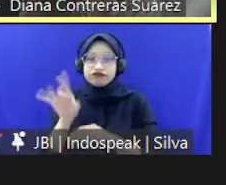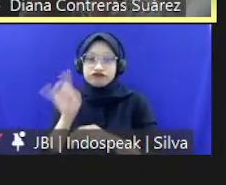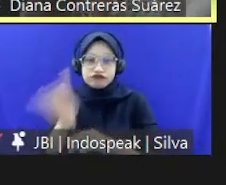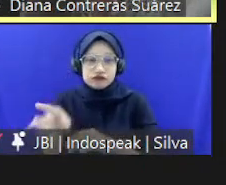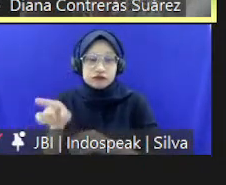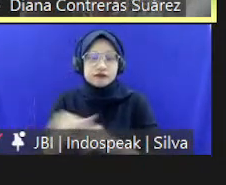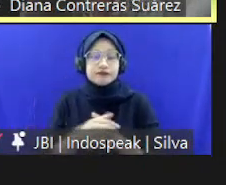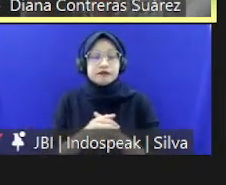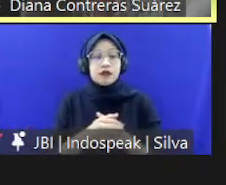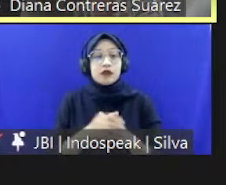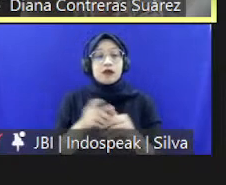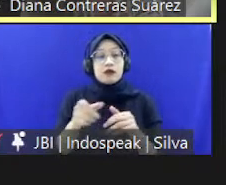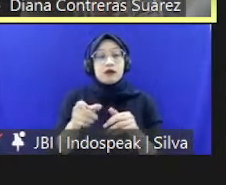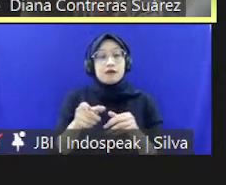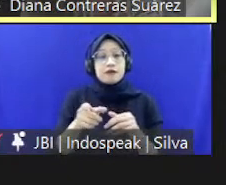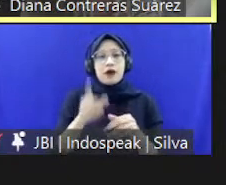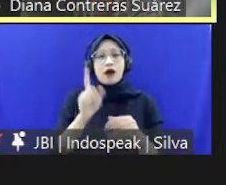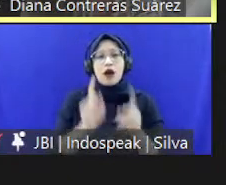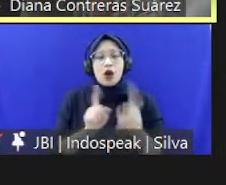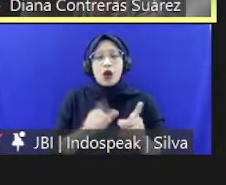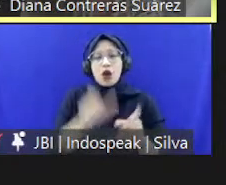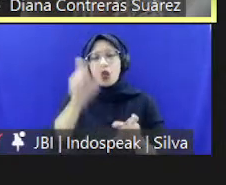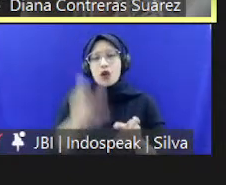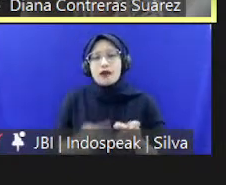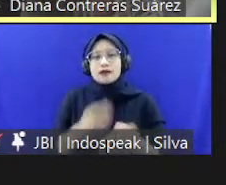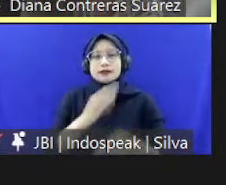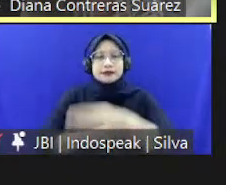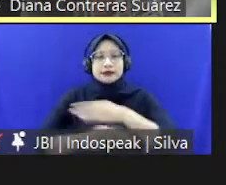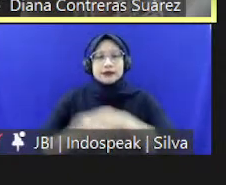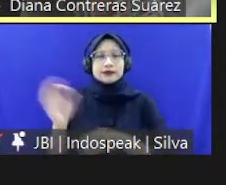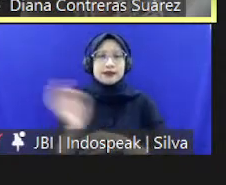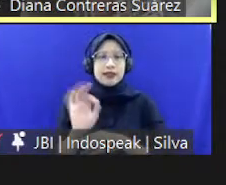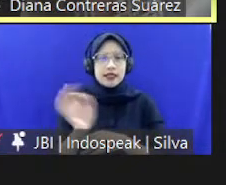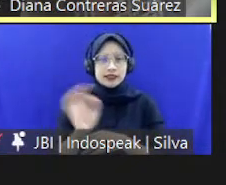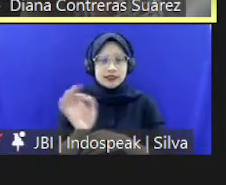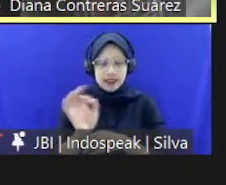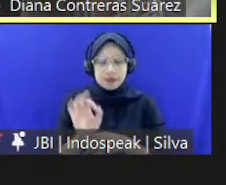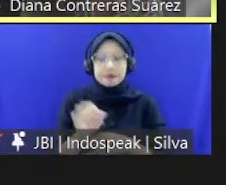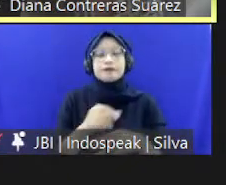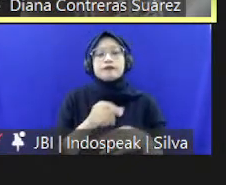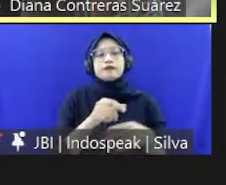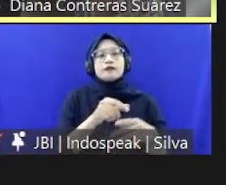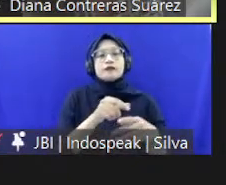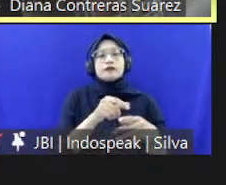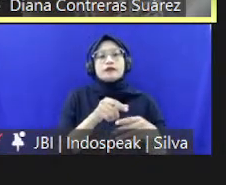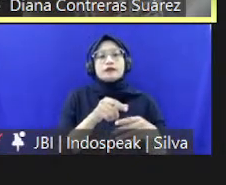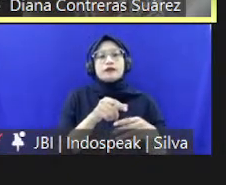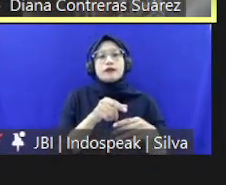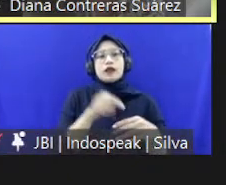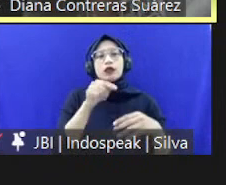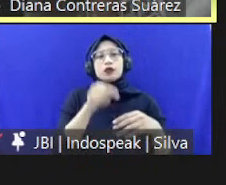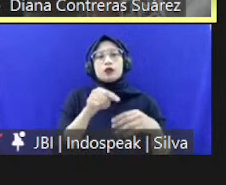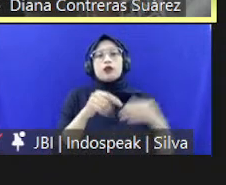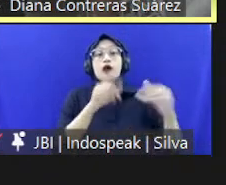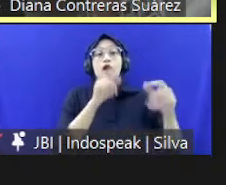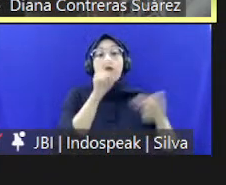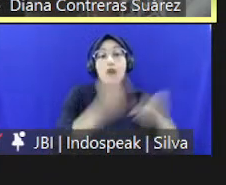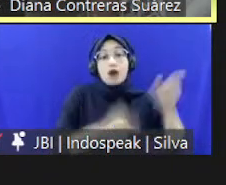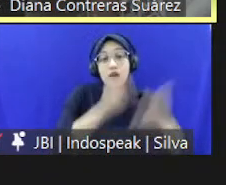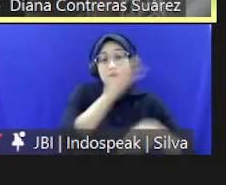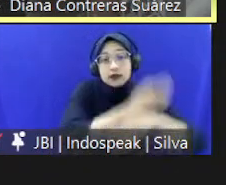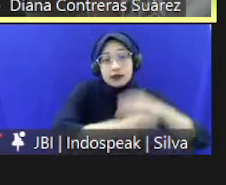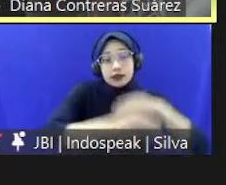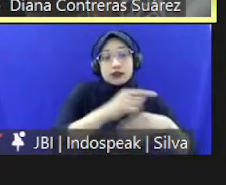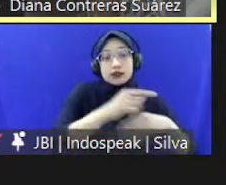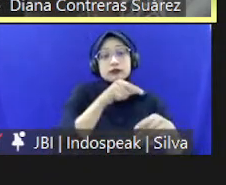for people with no limitations, which is lower. And then for people with disabilities, we find that is higher, and it increases